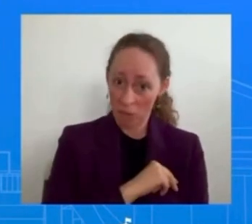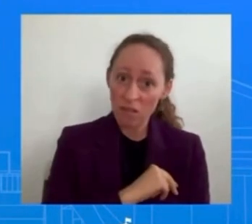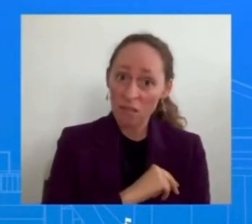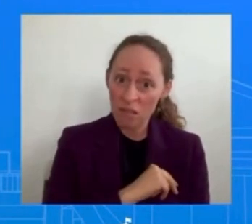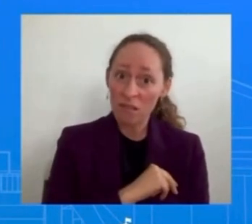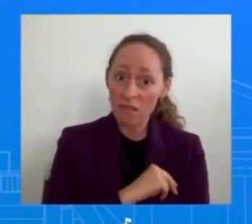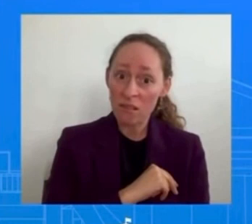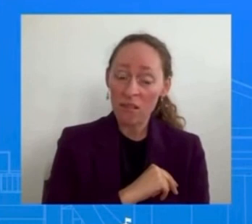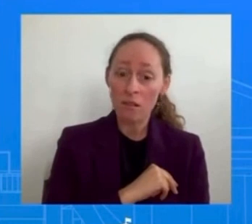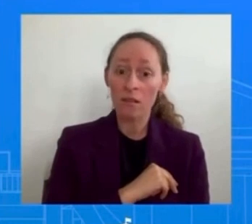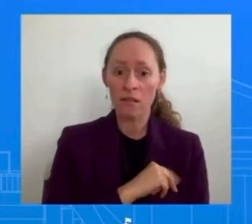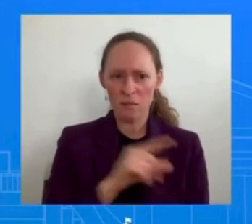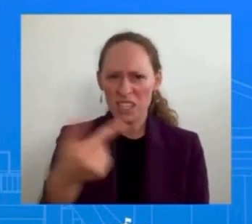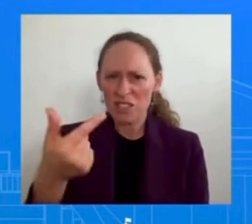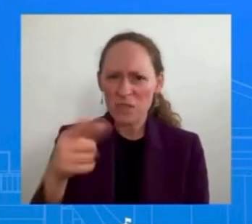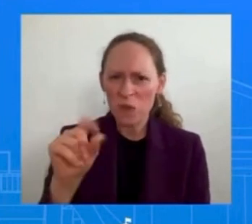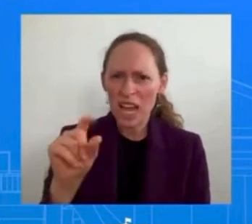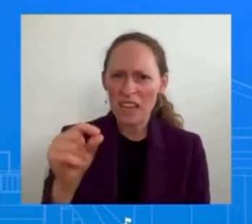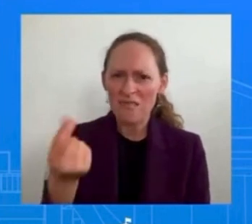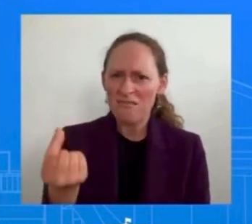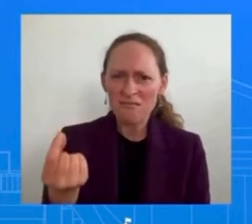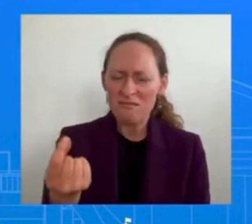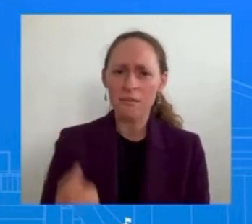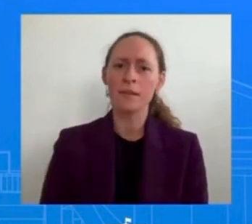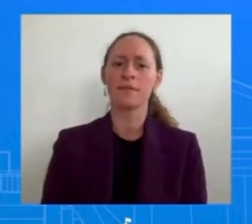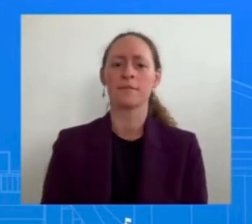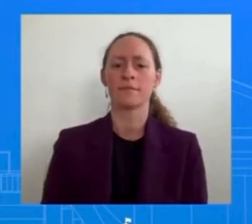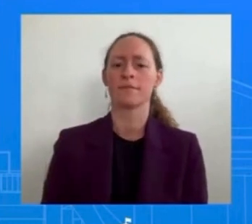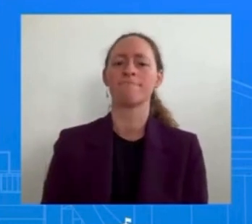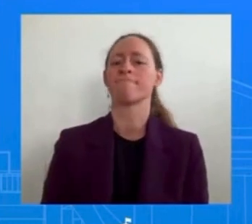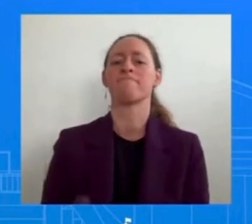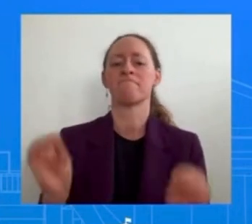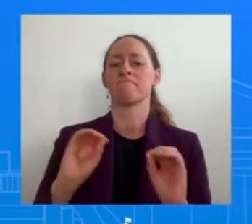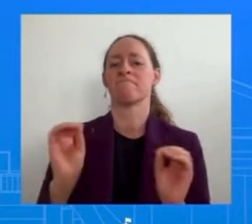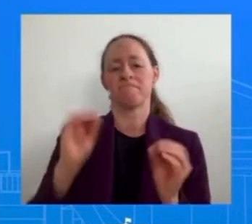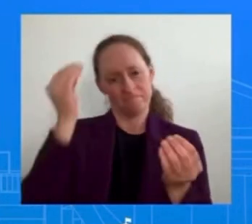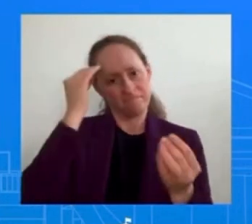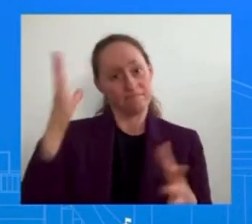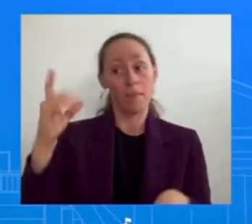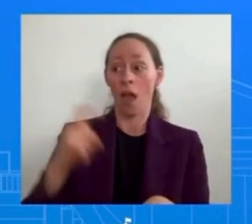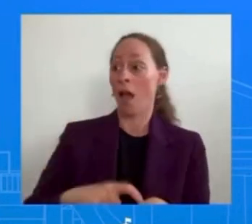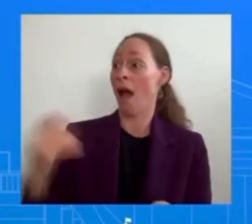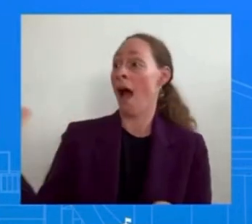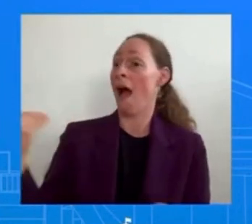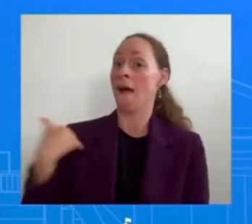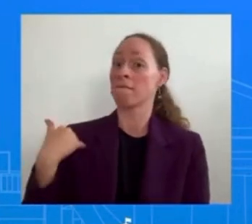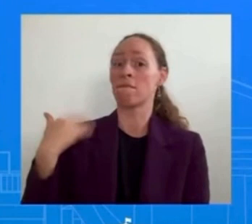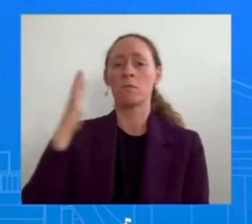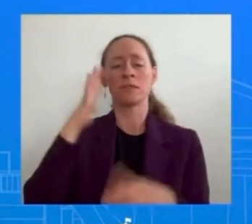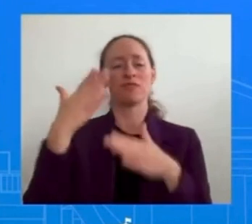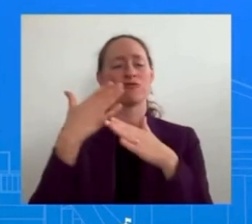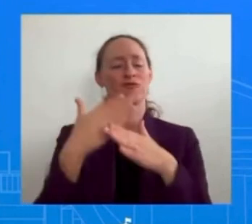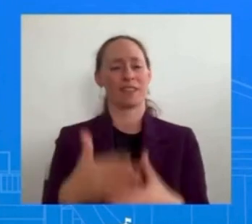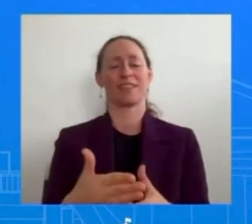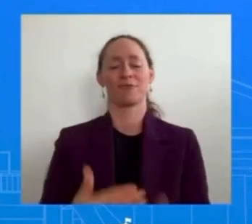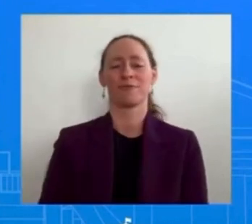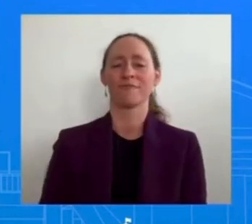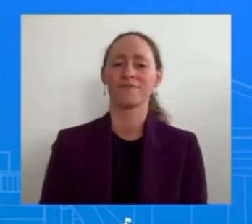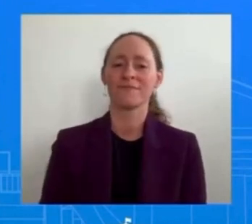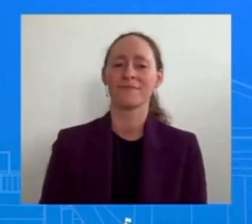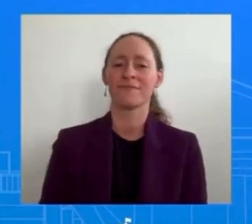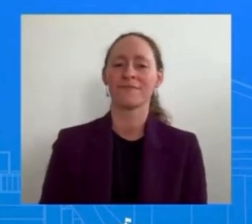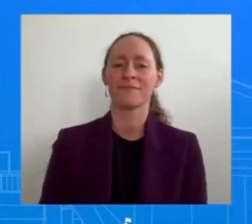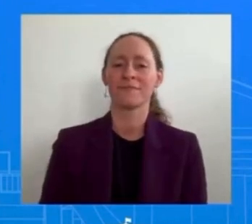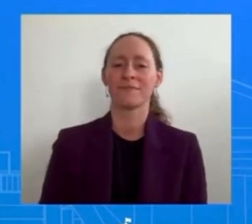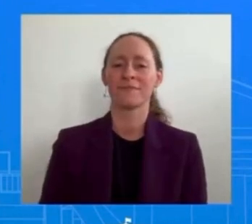anything to share. Once we have something to share on that particular potential trip, certainly we will do so.